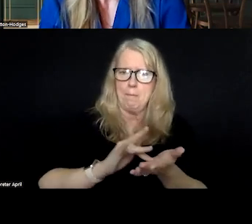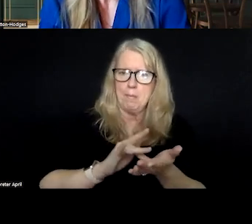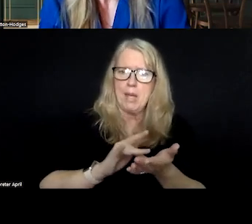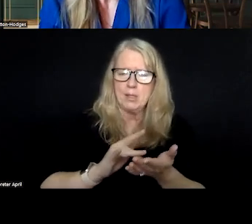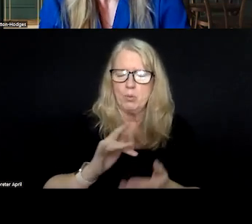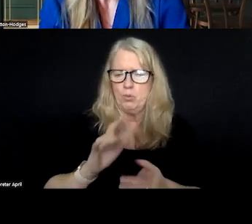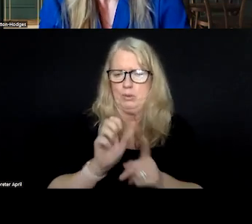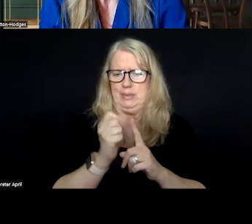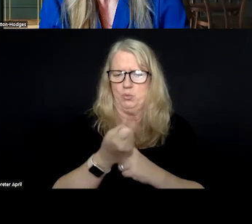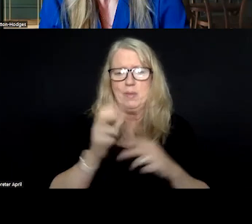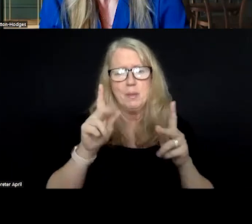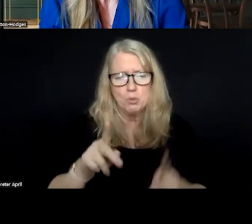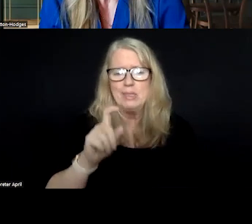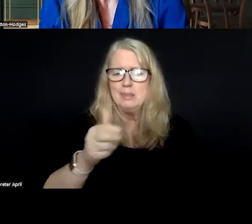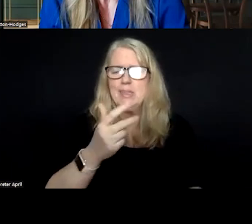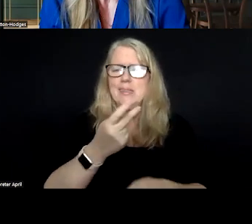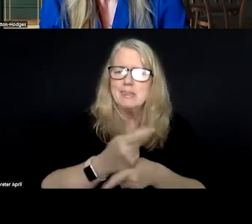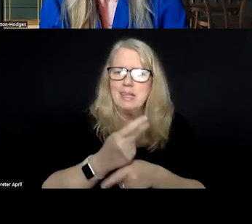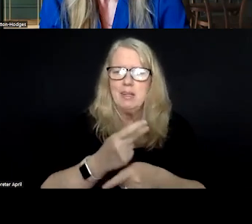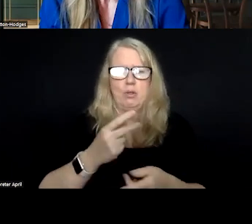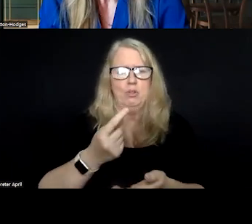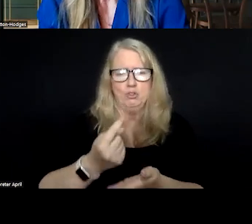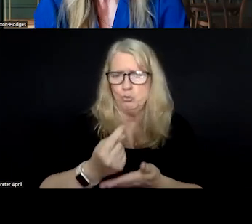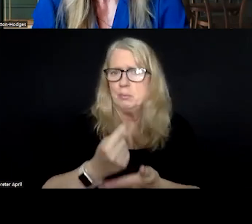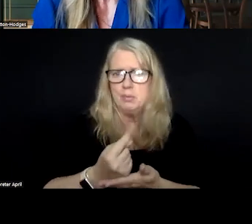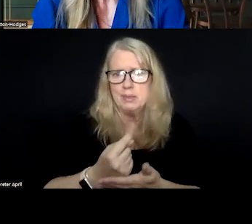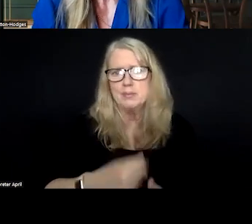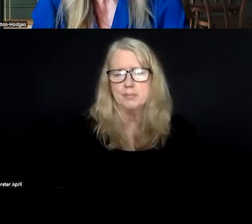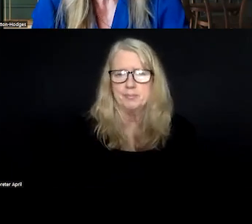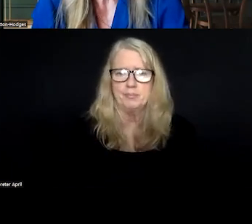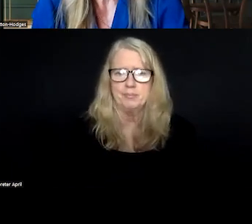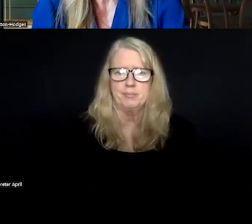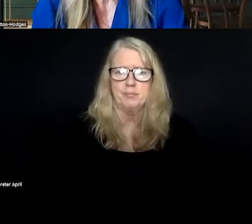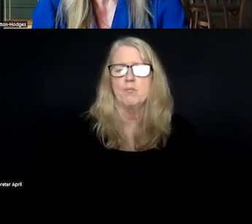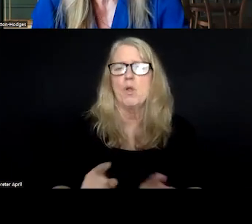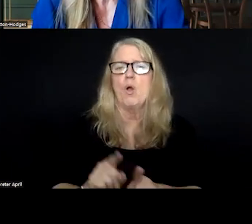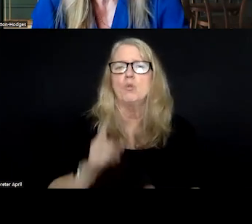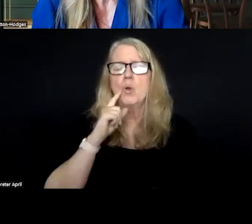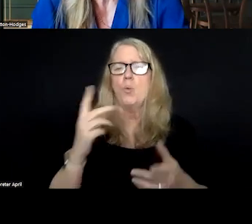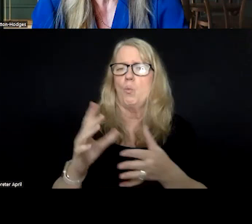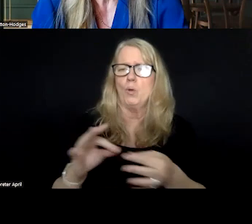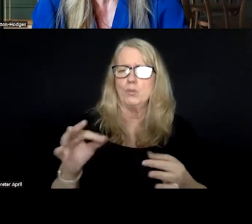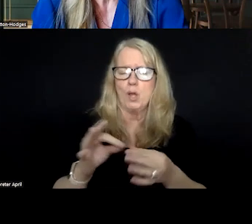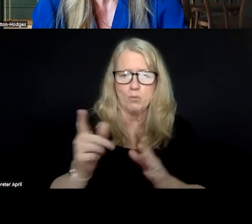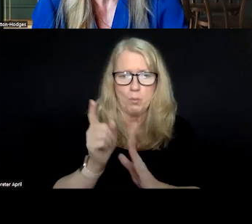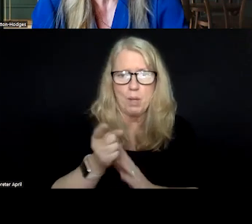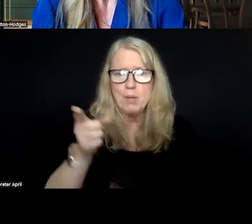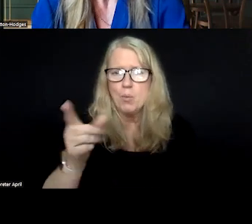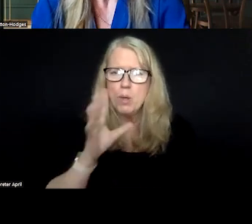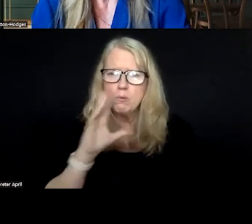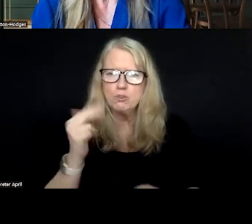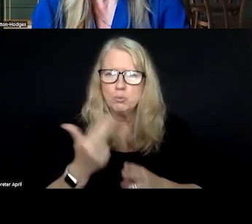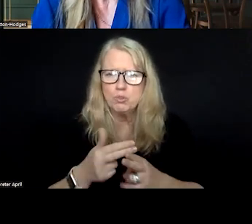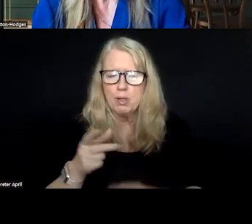is, that a person needs care and treatment immediately. I also just wanted to comment for a moment on what you were talking